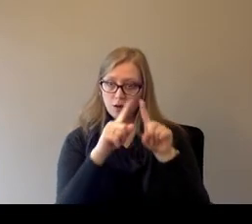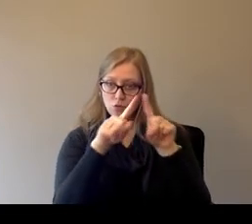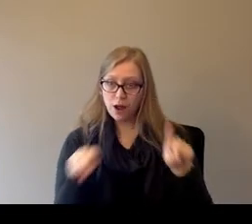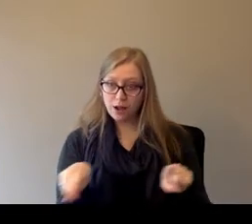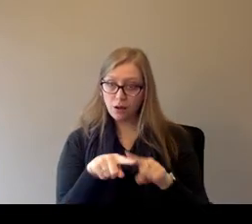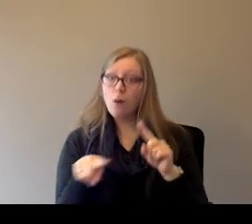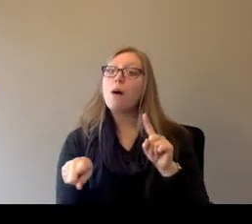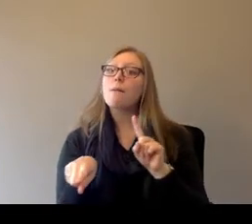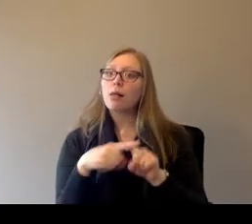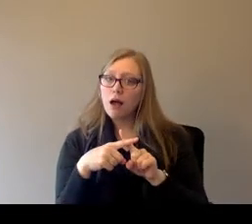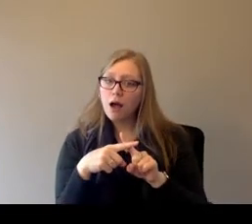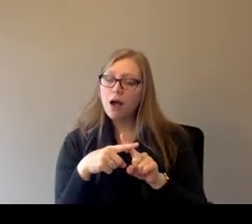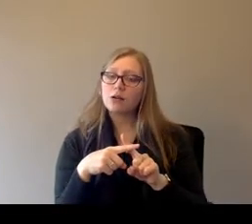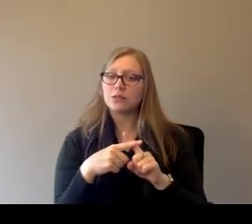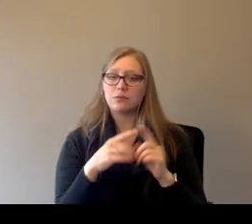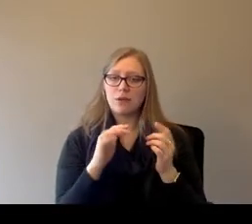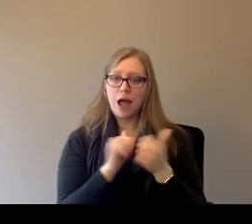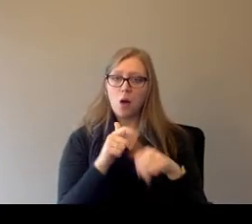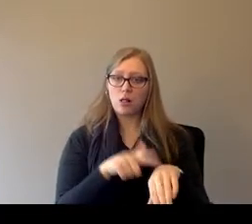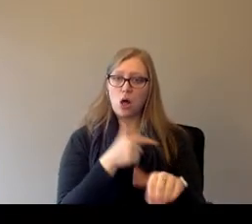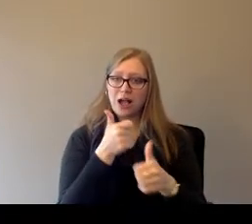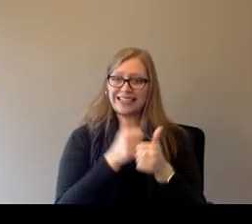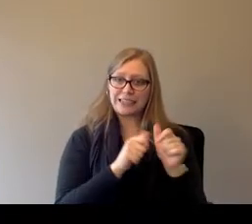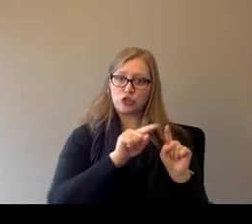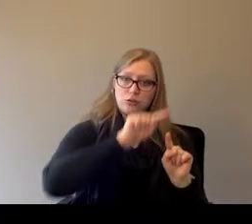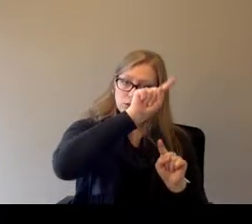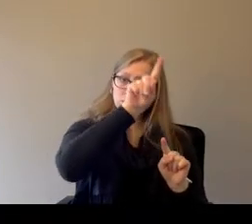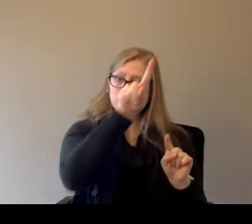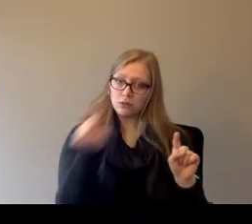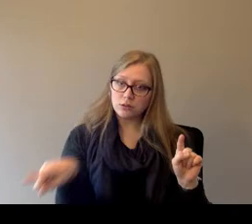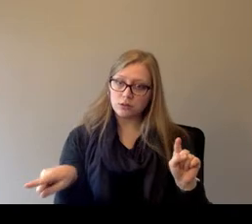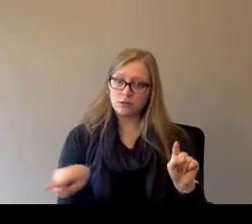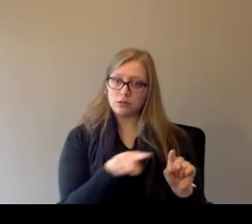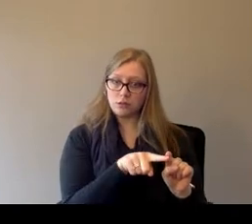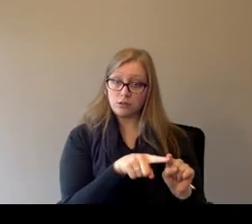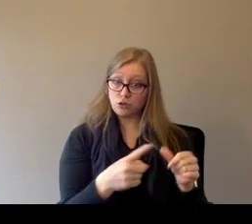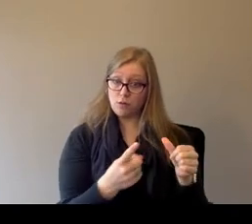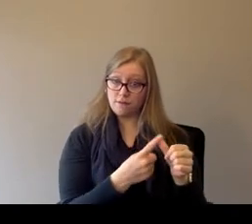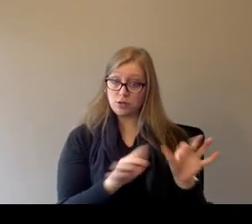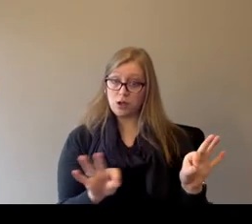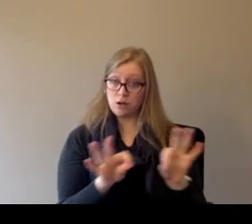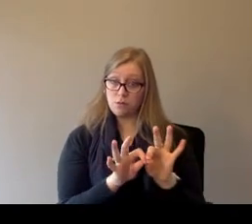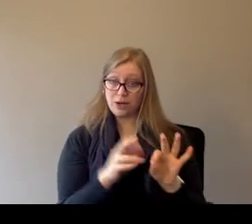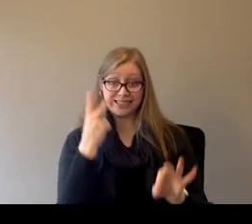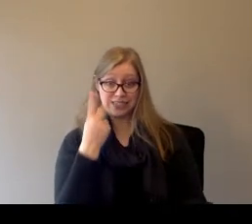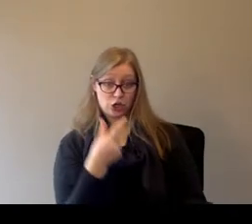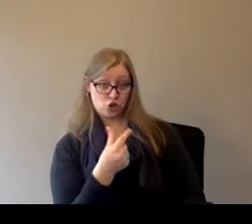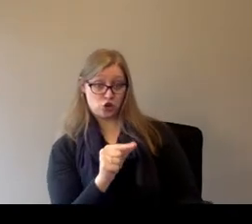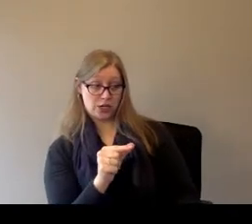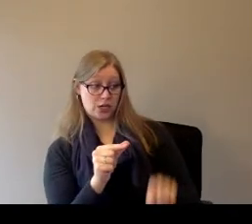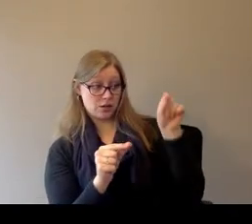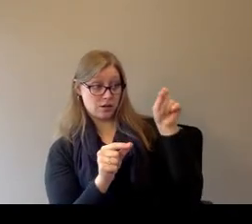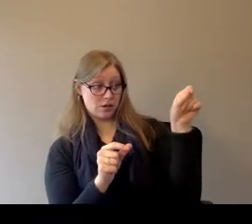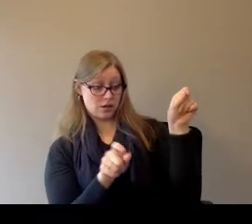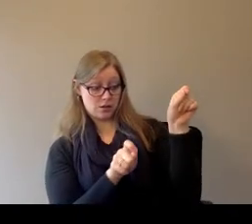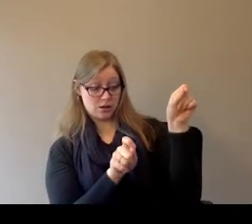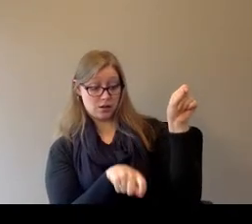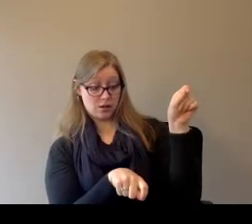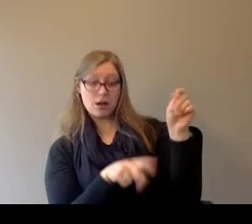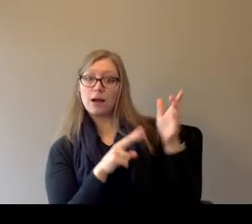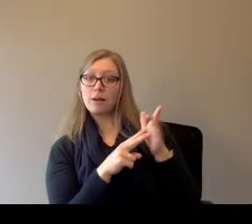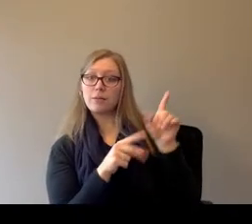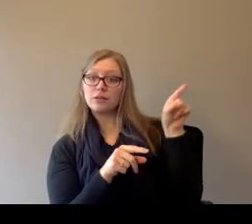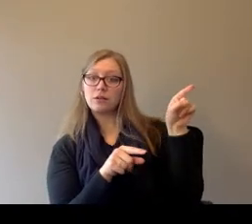is to notice that this side and this side are congruent. So we have an isosceles